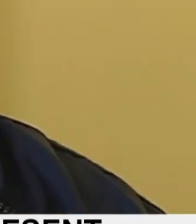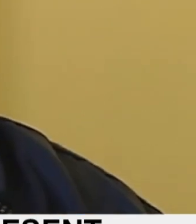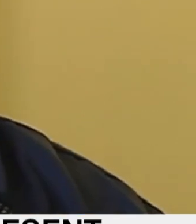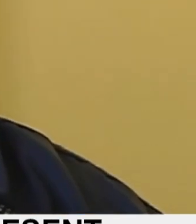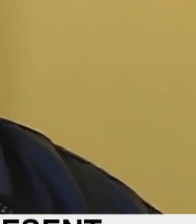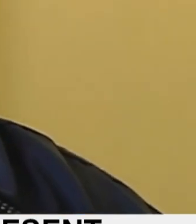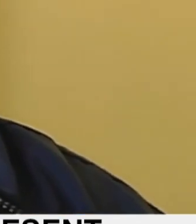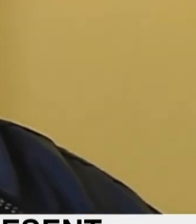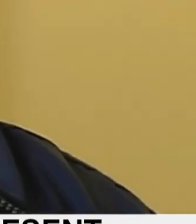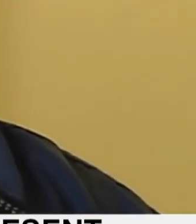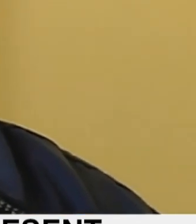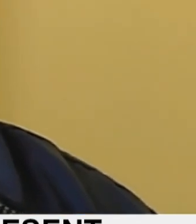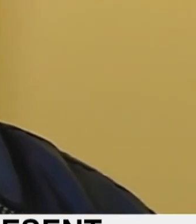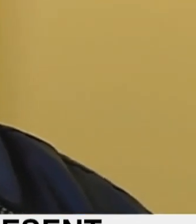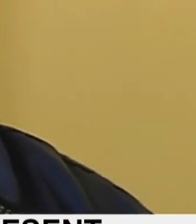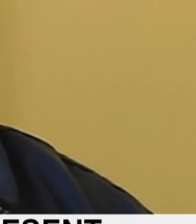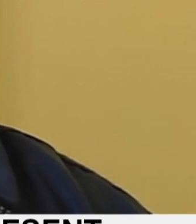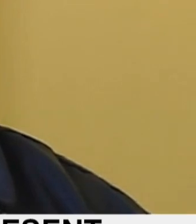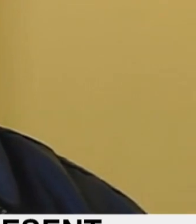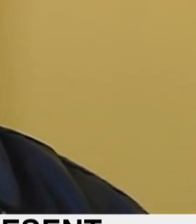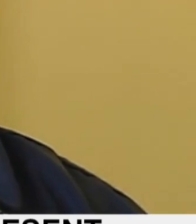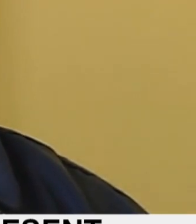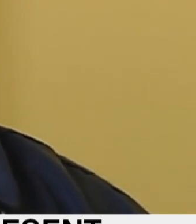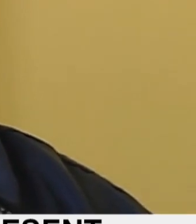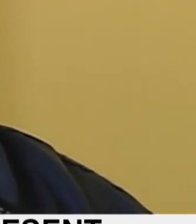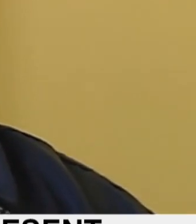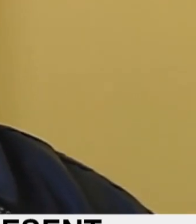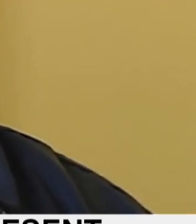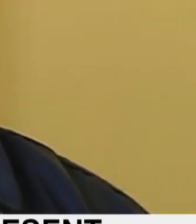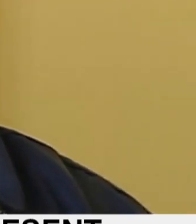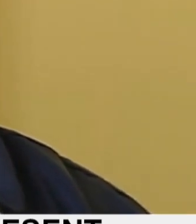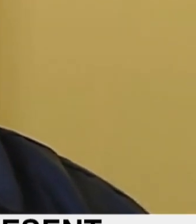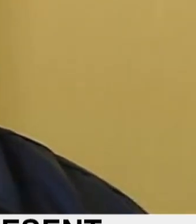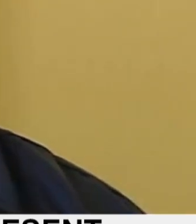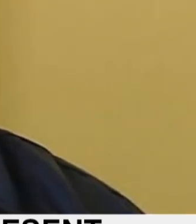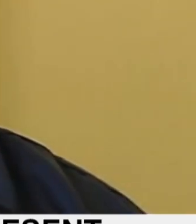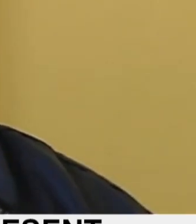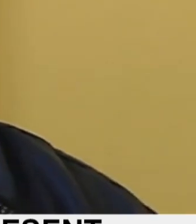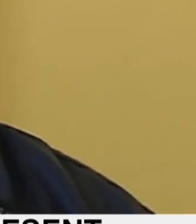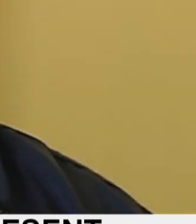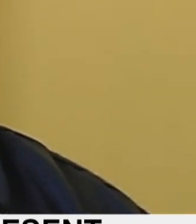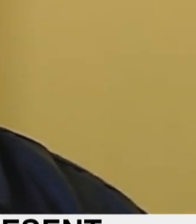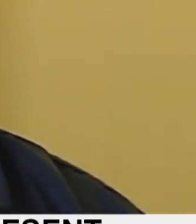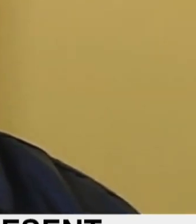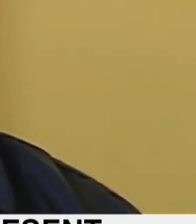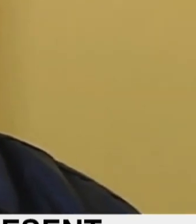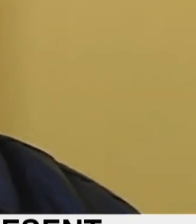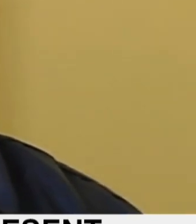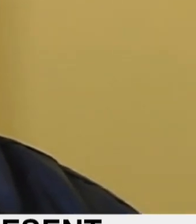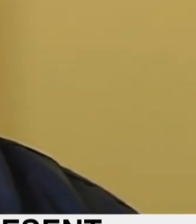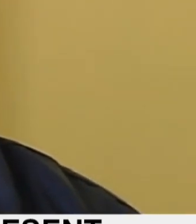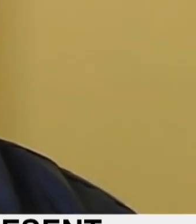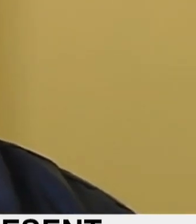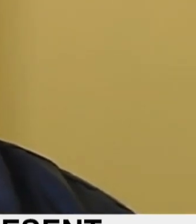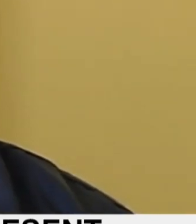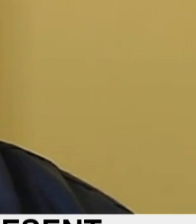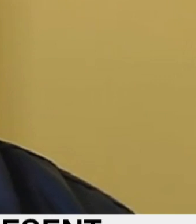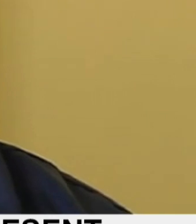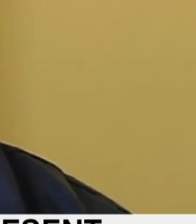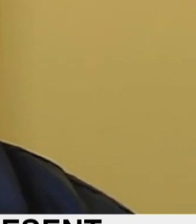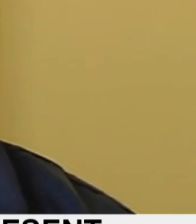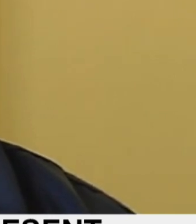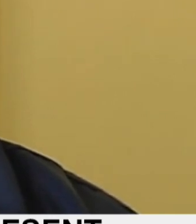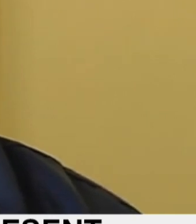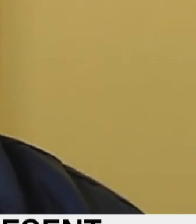they were supposed to go to Greece in 2020, but then COVID happened. So they are currently studying BSc